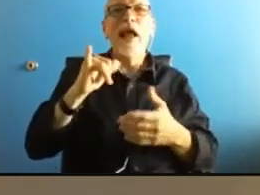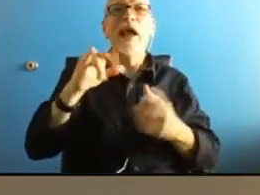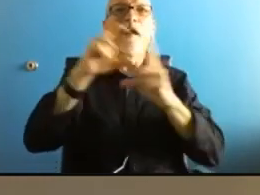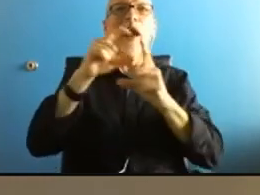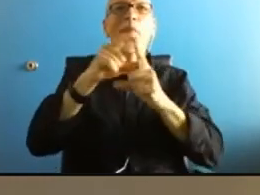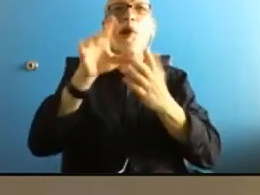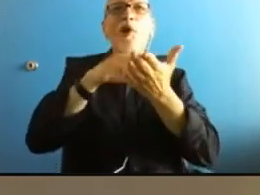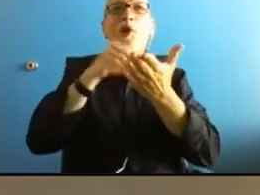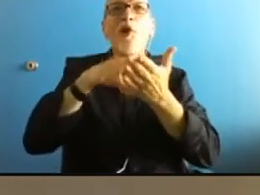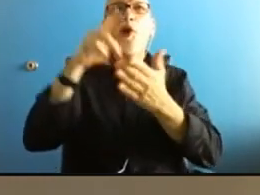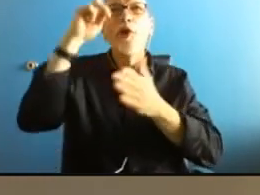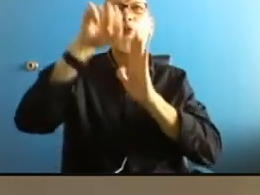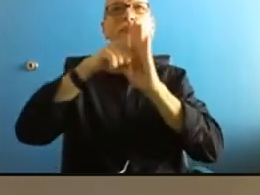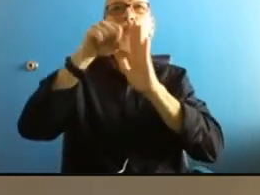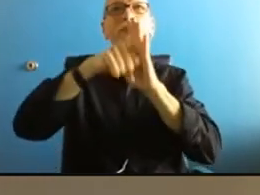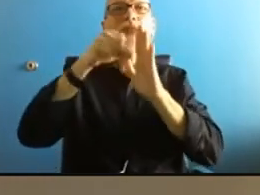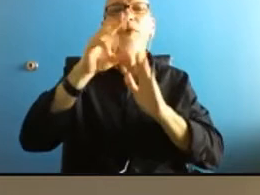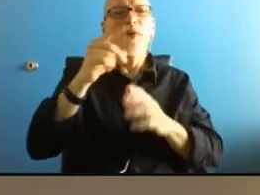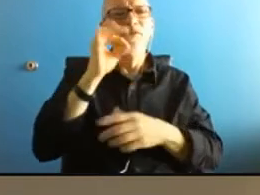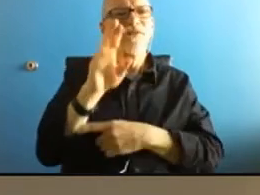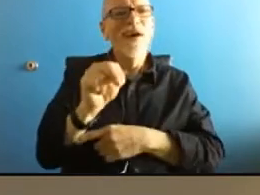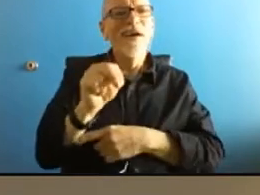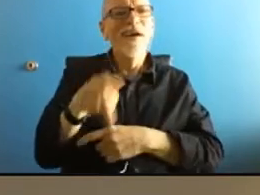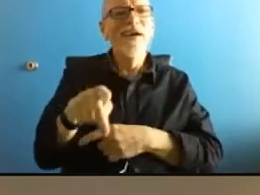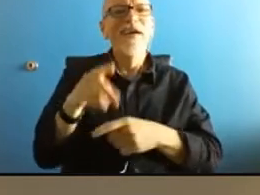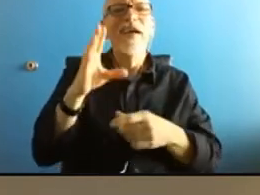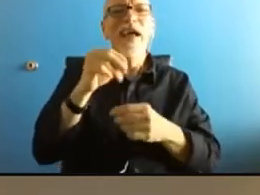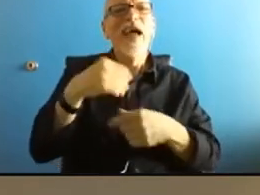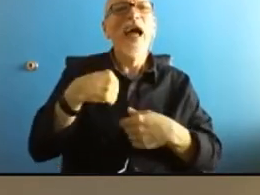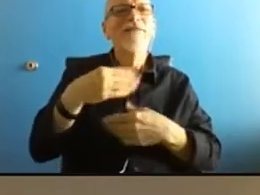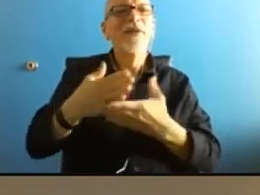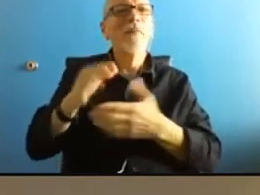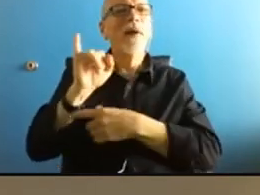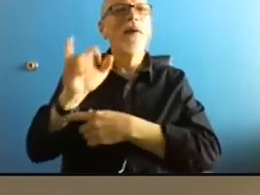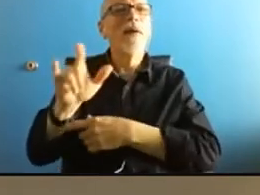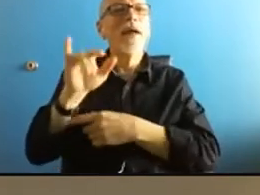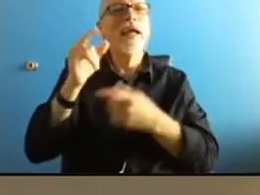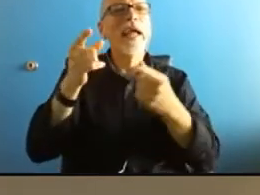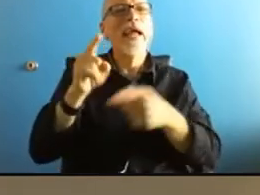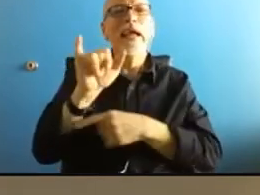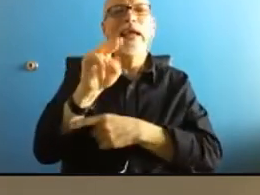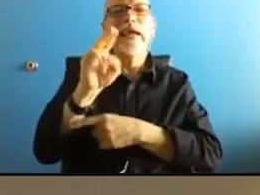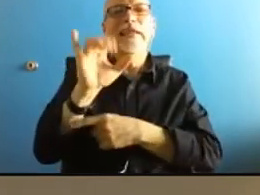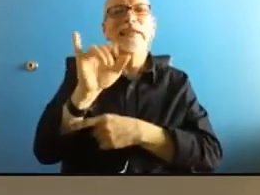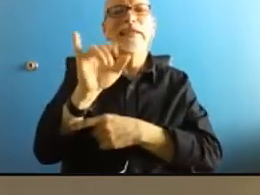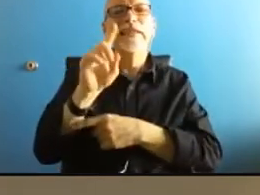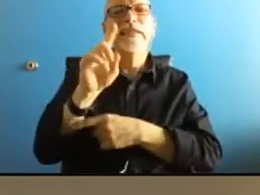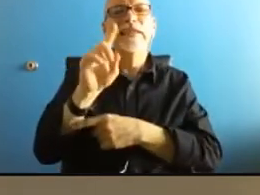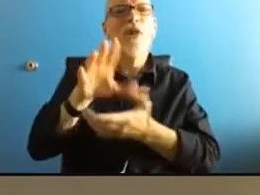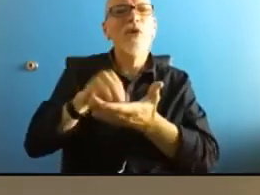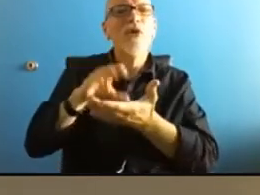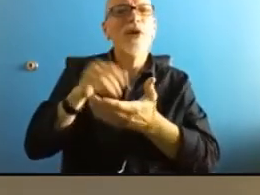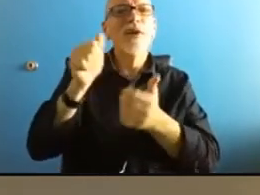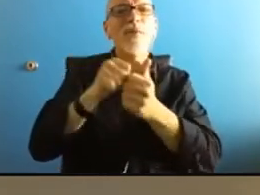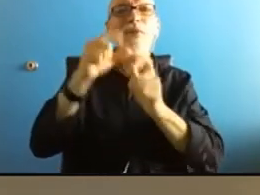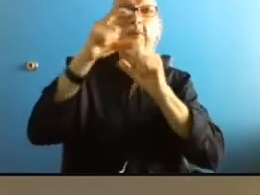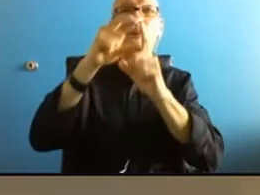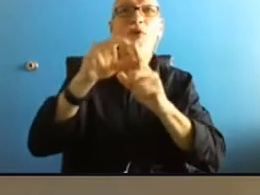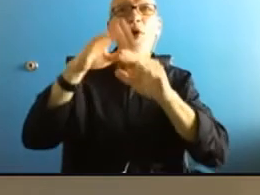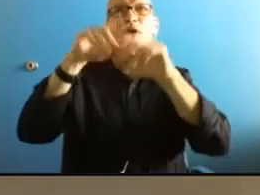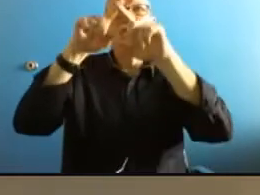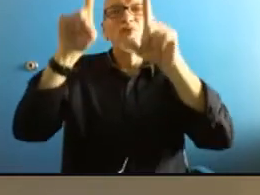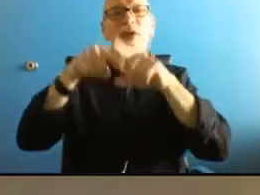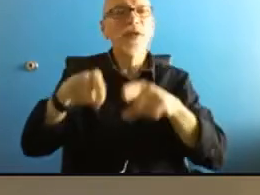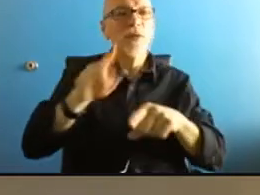just fun. It's also called a little bit of incidental learning with the words and the screen. And they pick up a